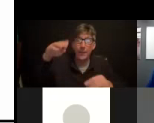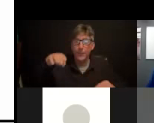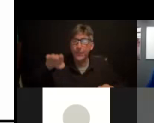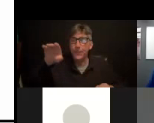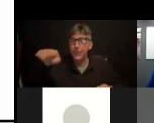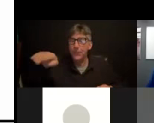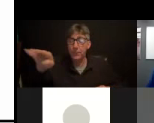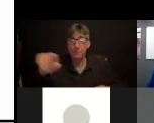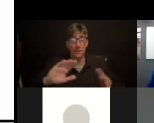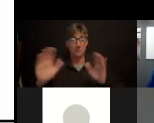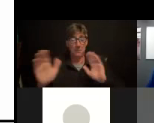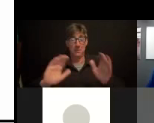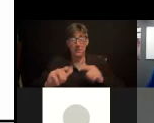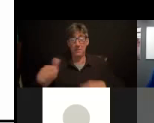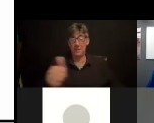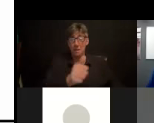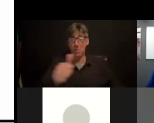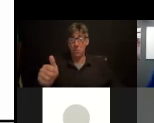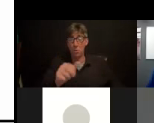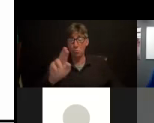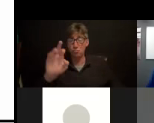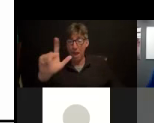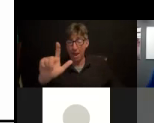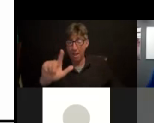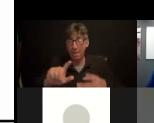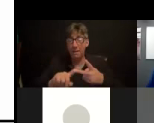and ferry, which have been the least durable throughout the pandemic.